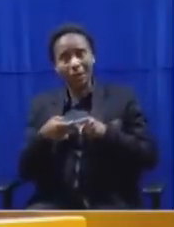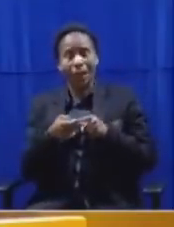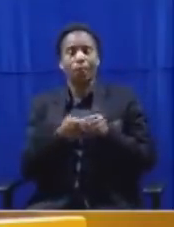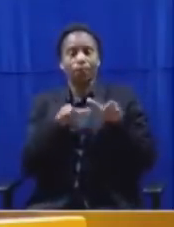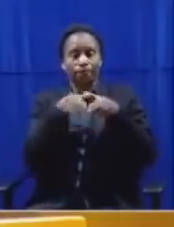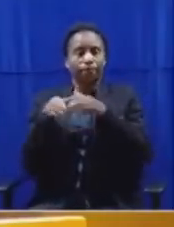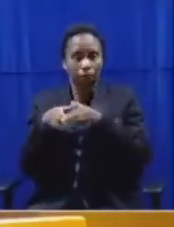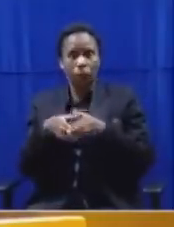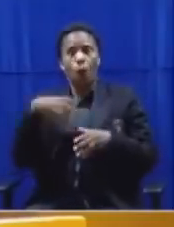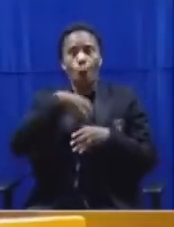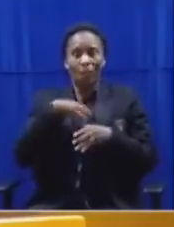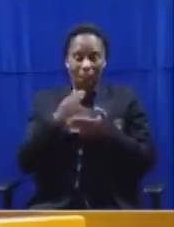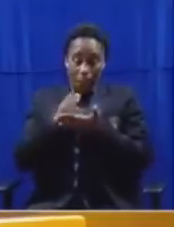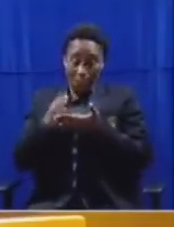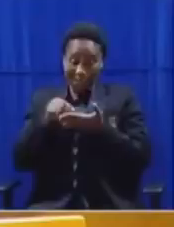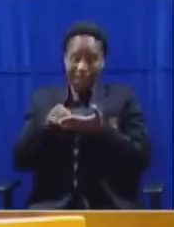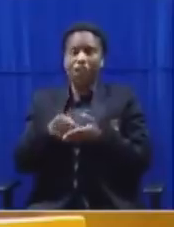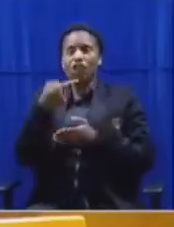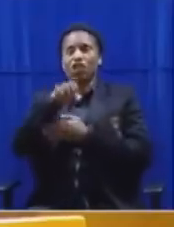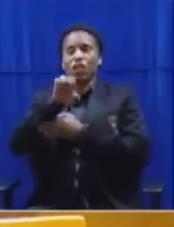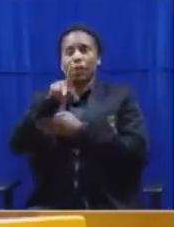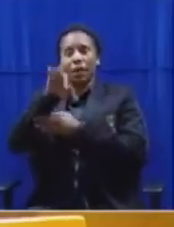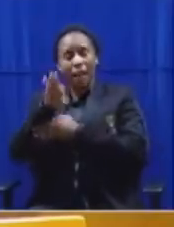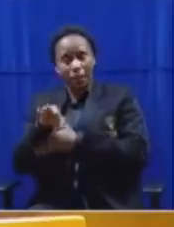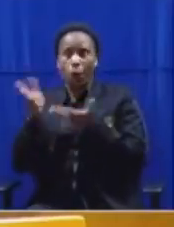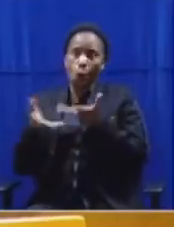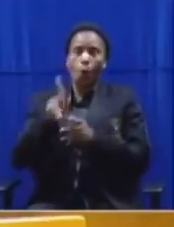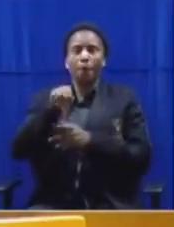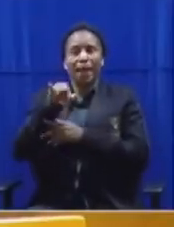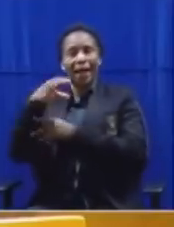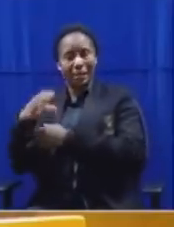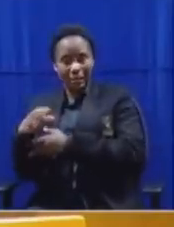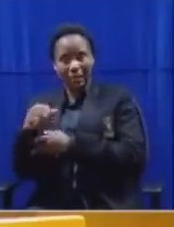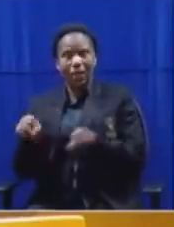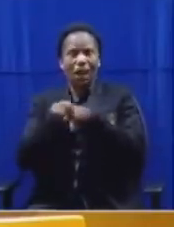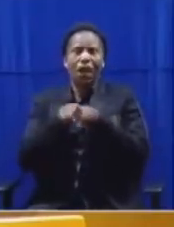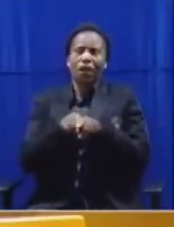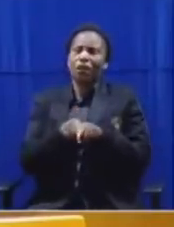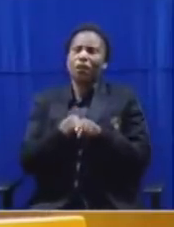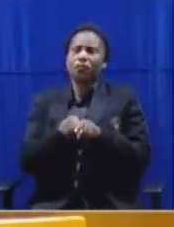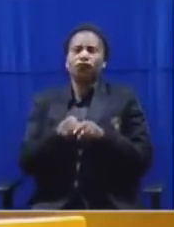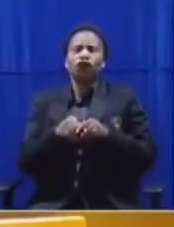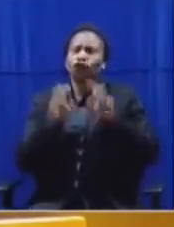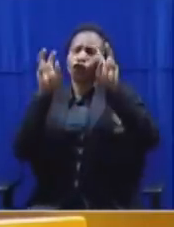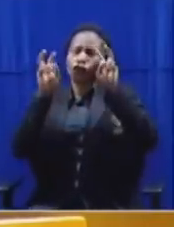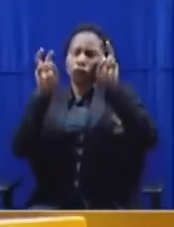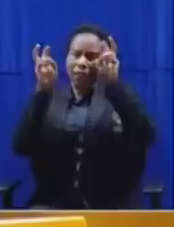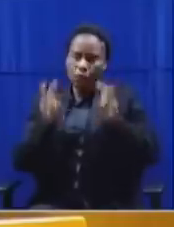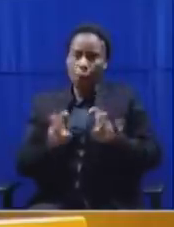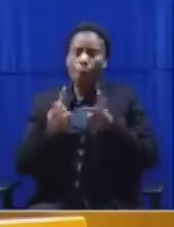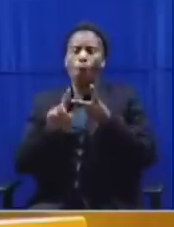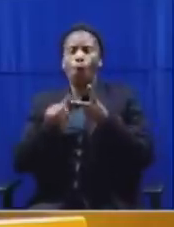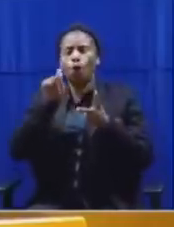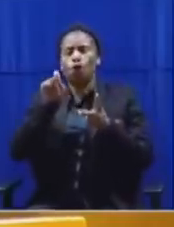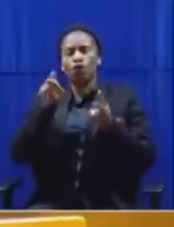the PIC or the GPF should own equity in state-owned companies such as ESCOM and Transnet, and then would then